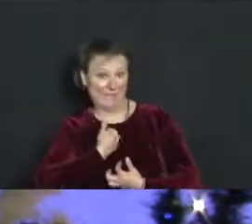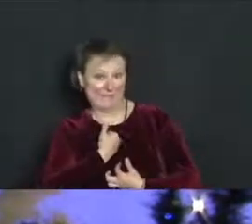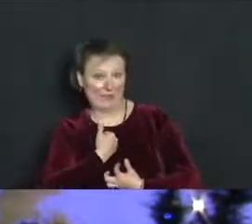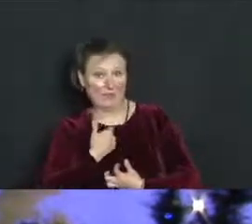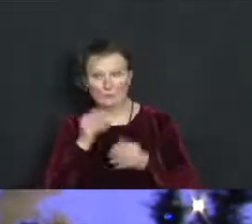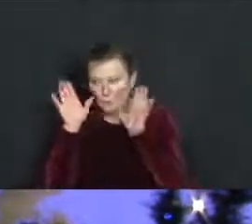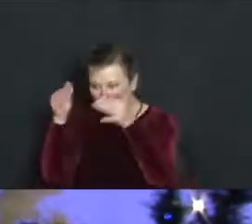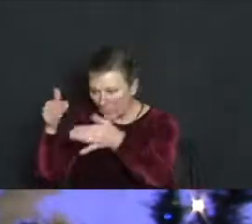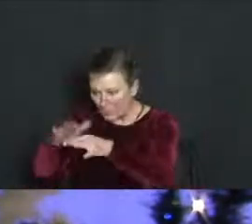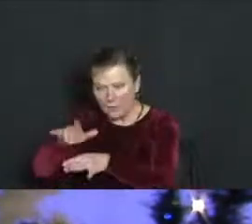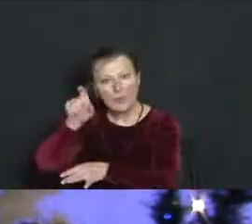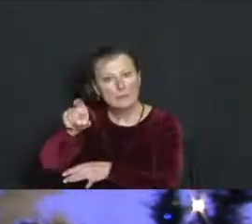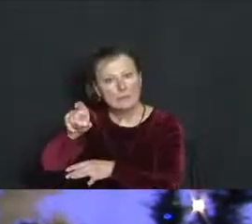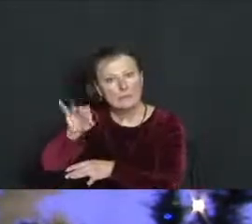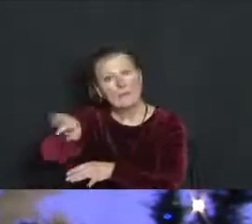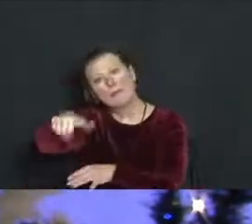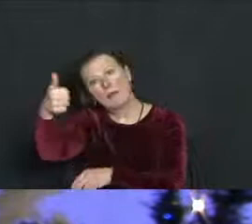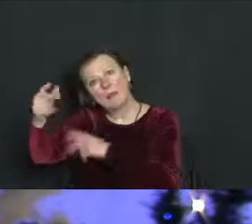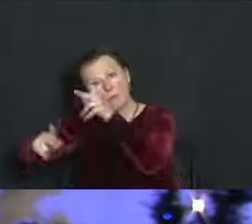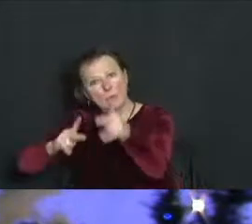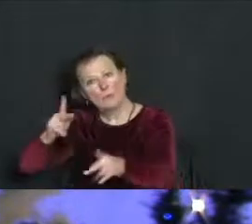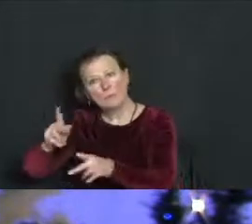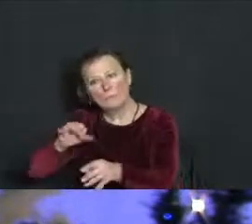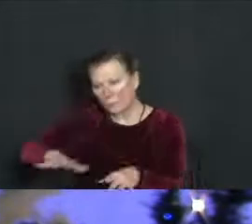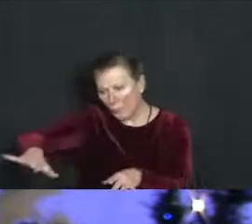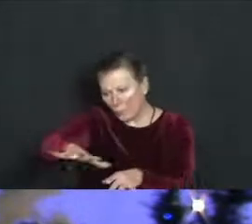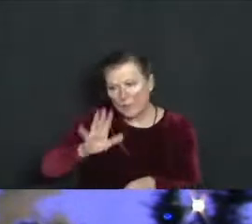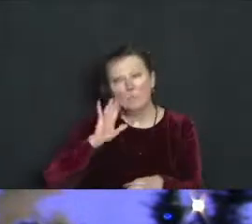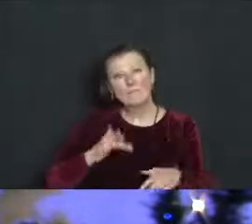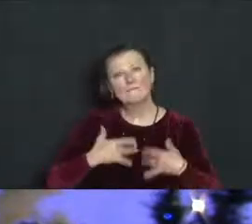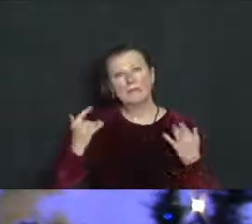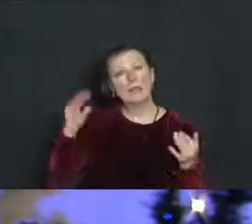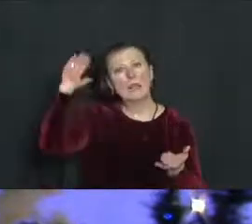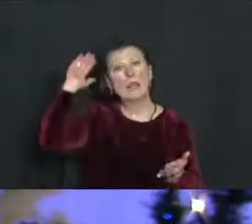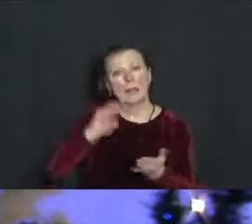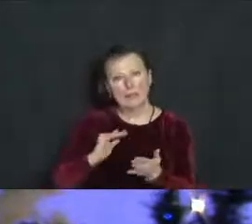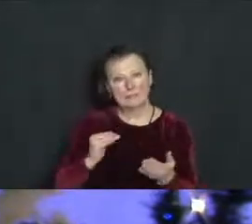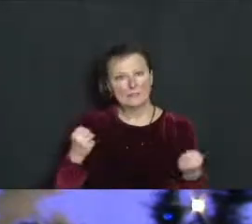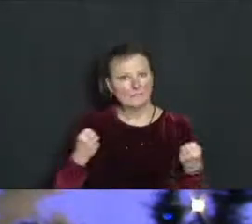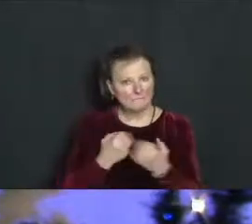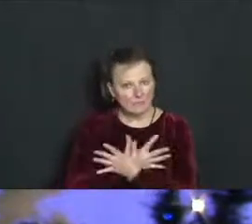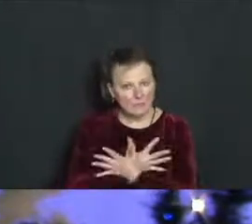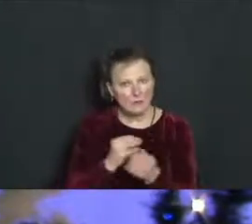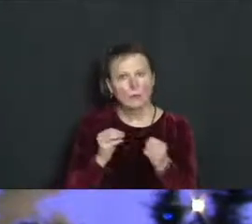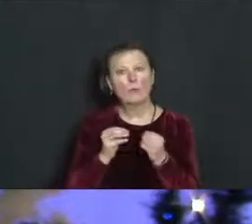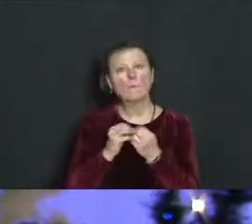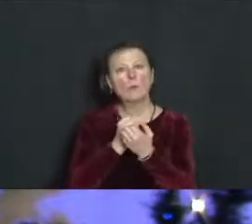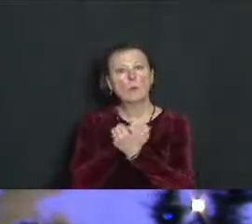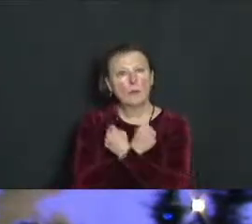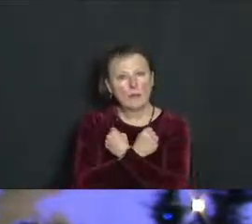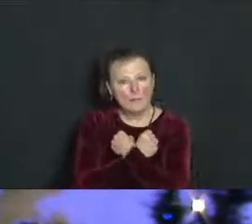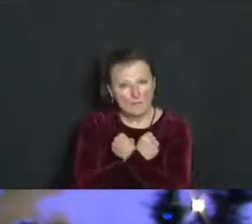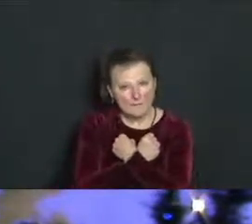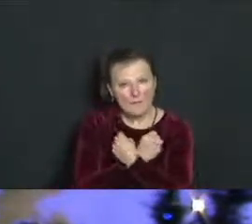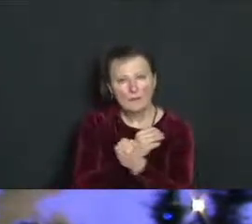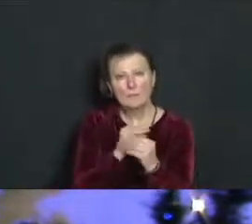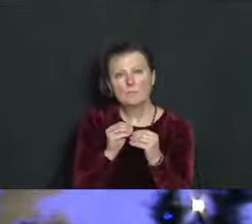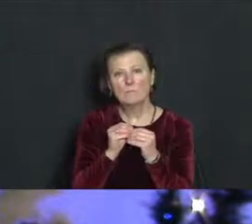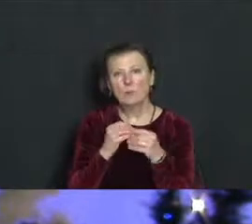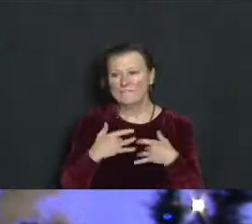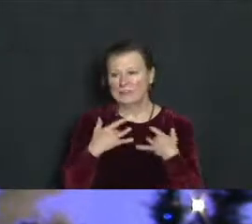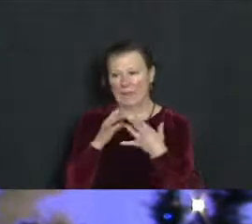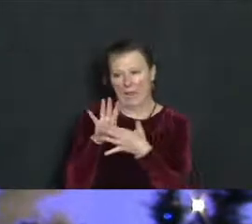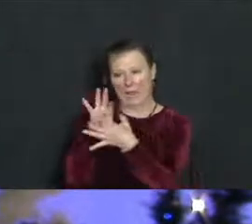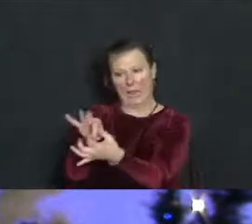that these others will feel less fear, more love, more sense of connection, more